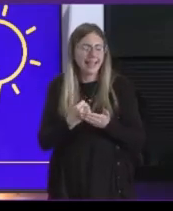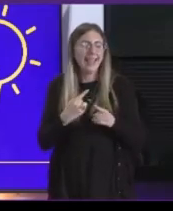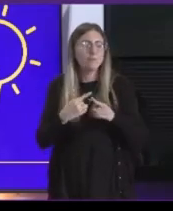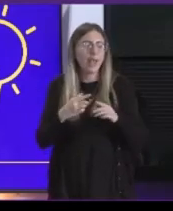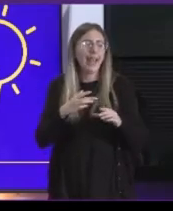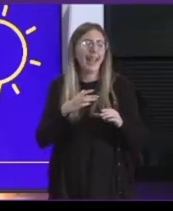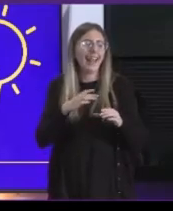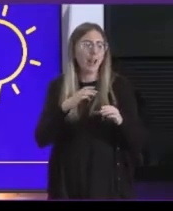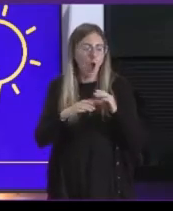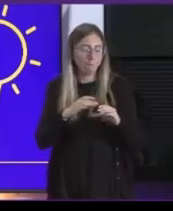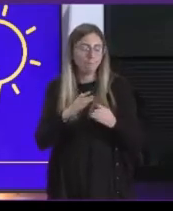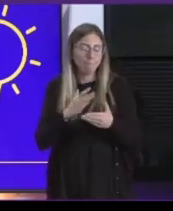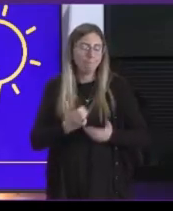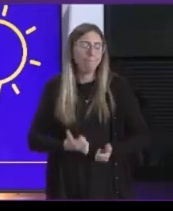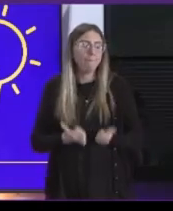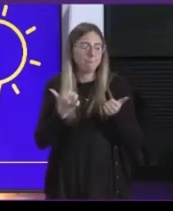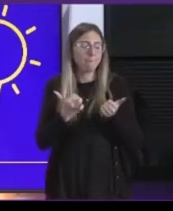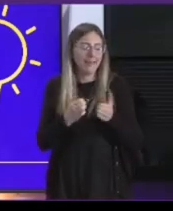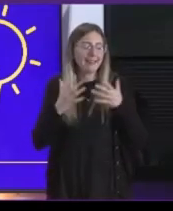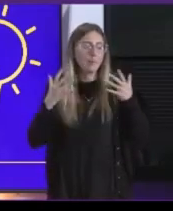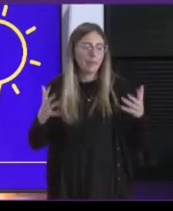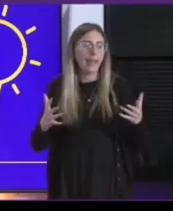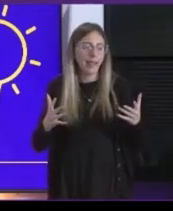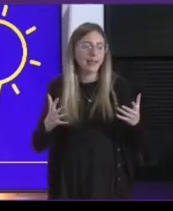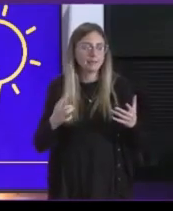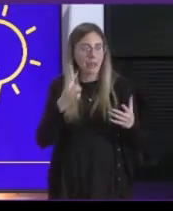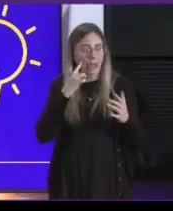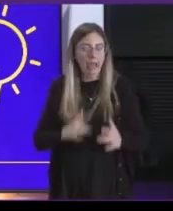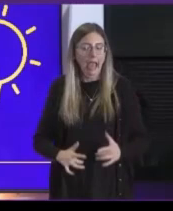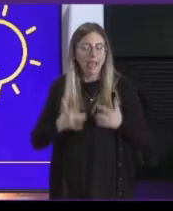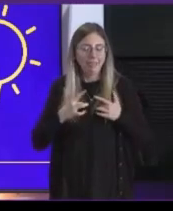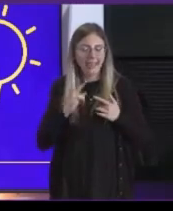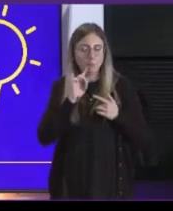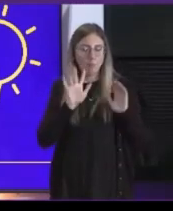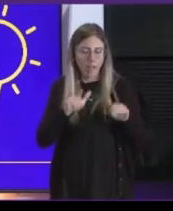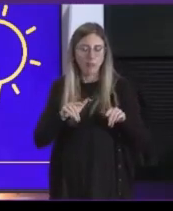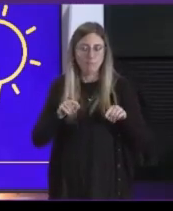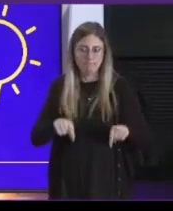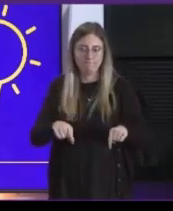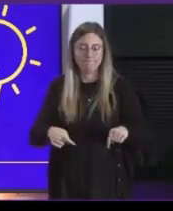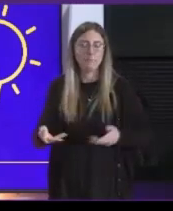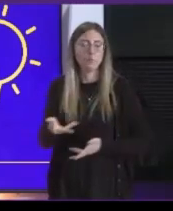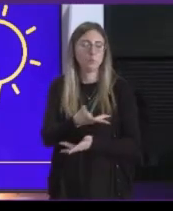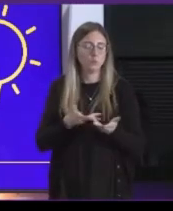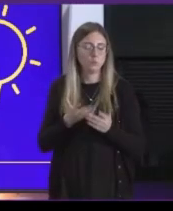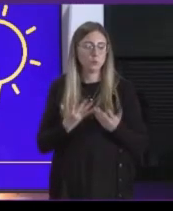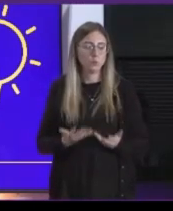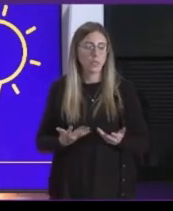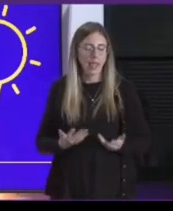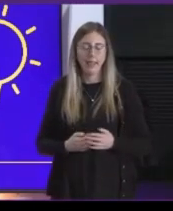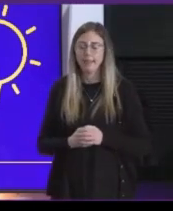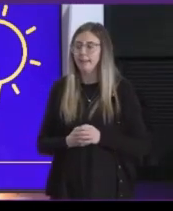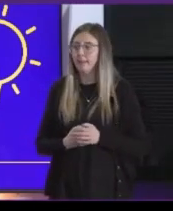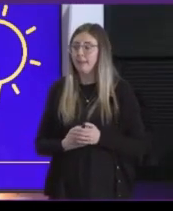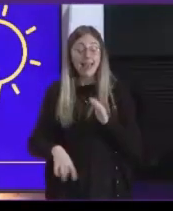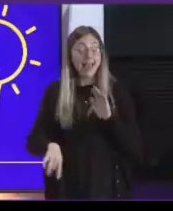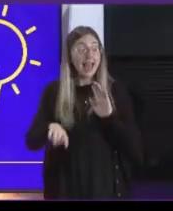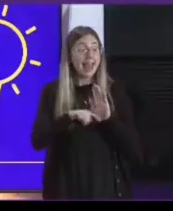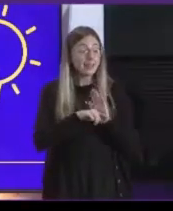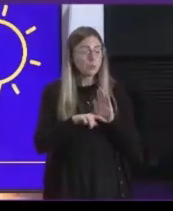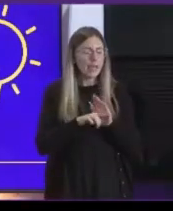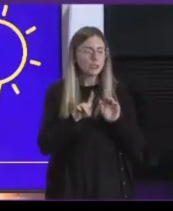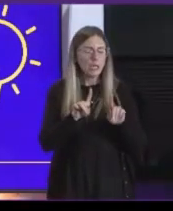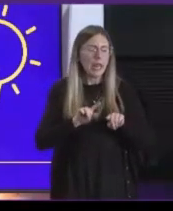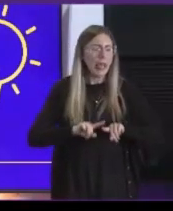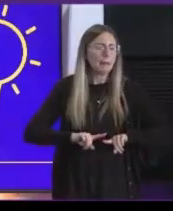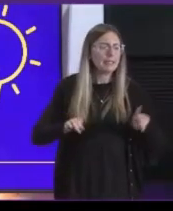course, being maybe the biggest ones that we will, I think, talk mostly about today. And the legislation is a bit different